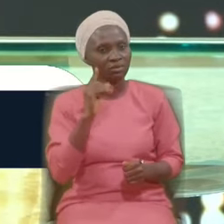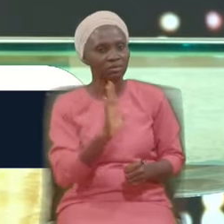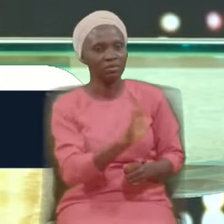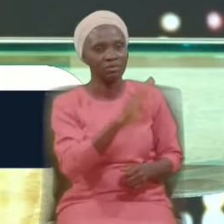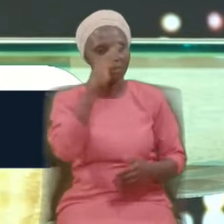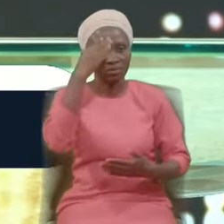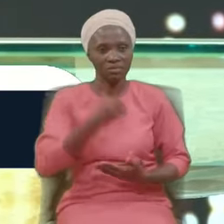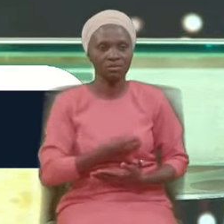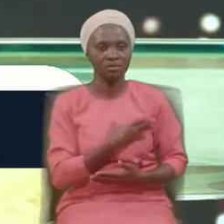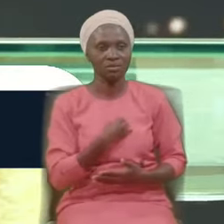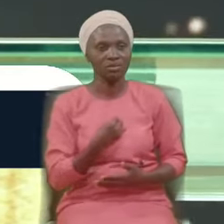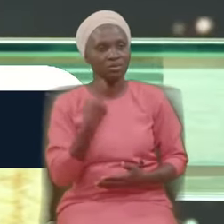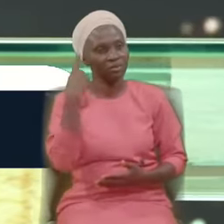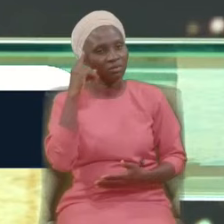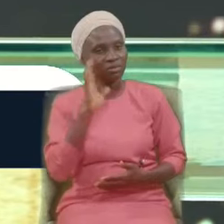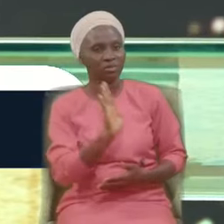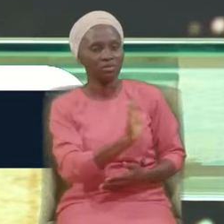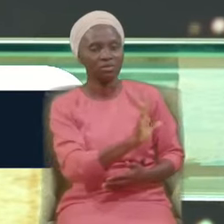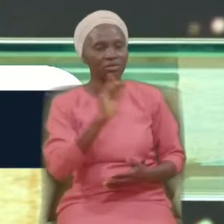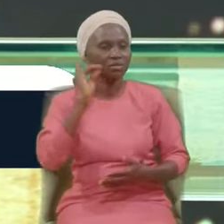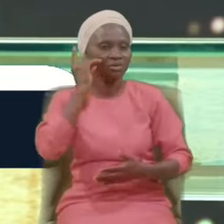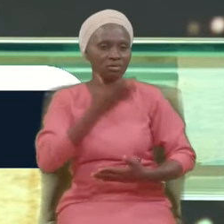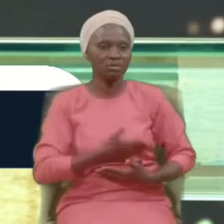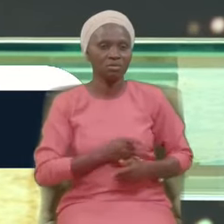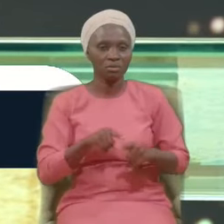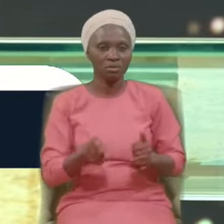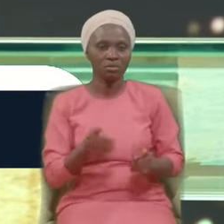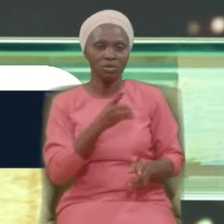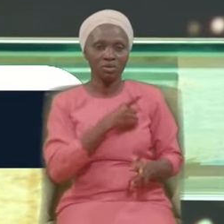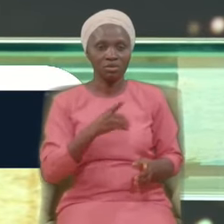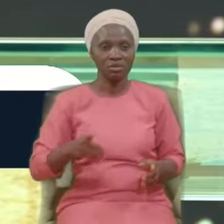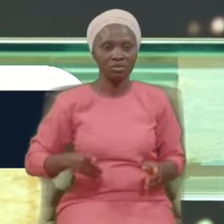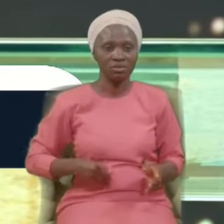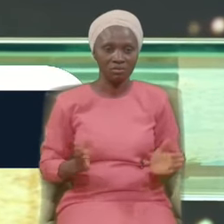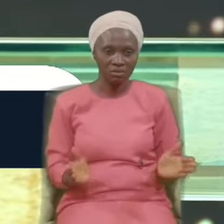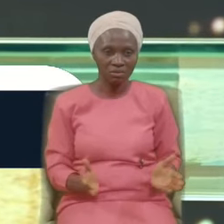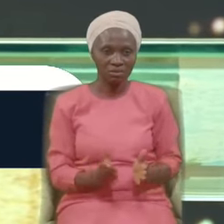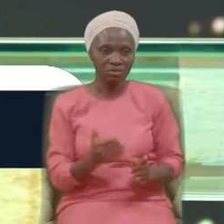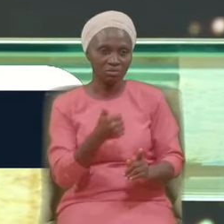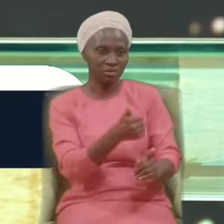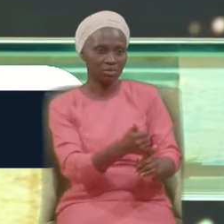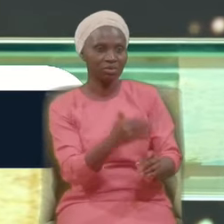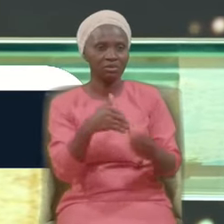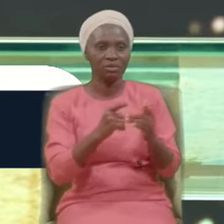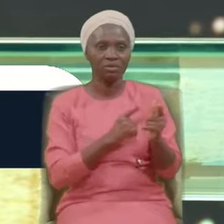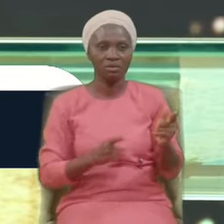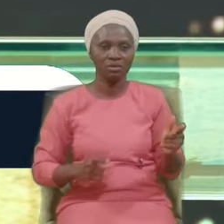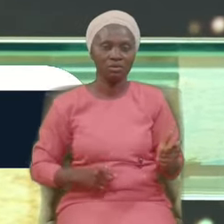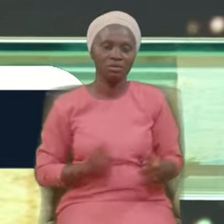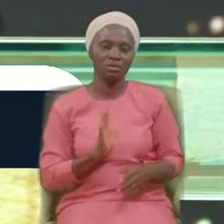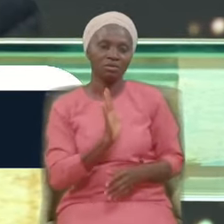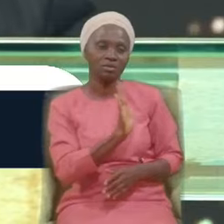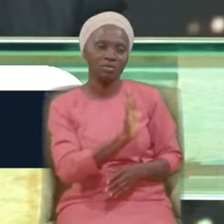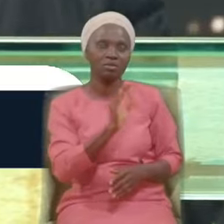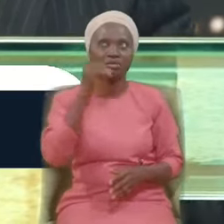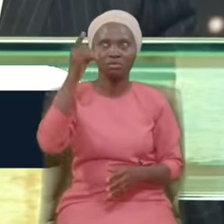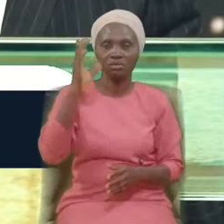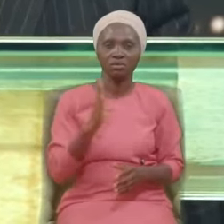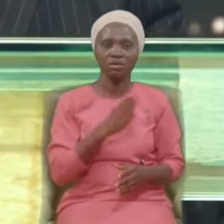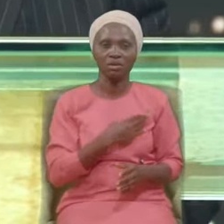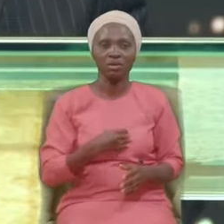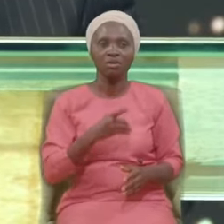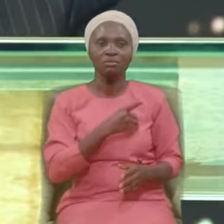encouraged himself in the Lord his God. And David said to